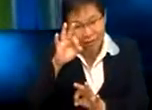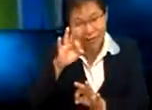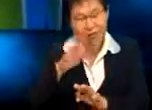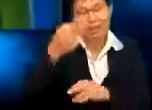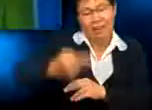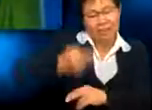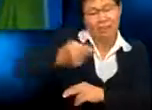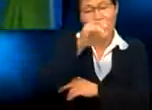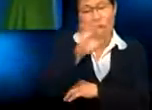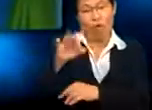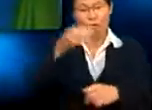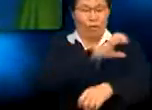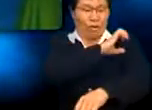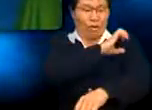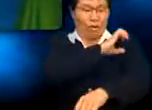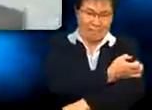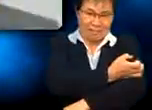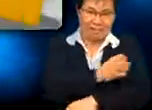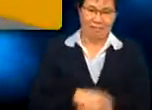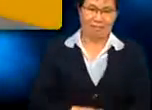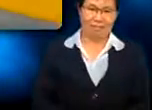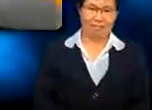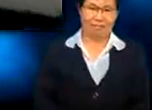the history of energy.